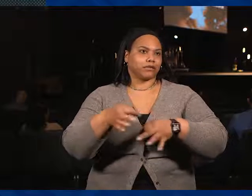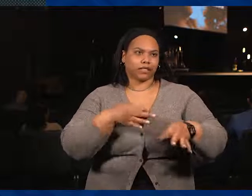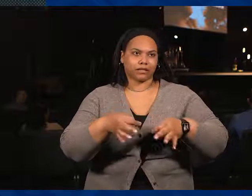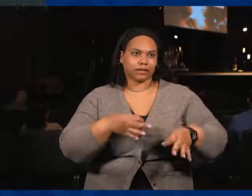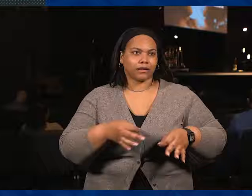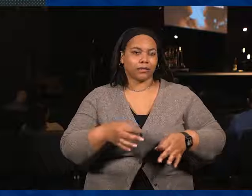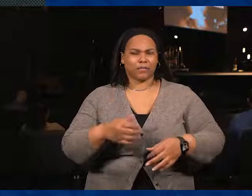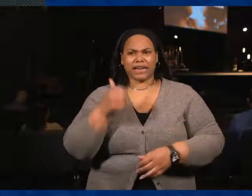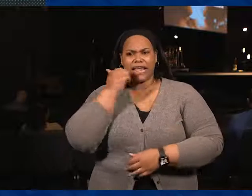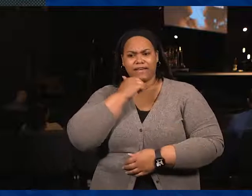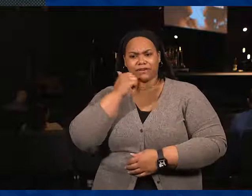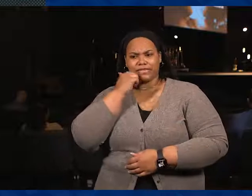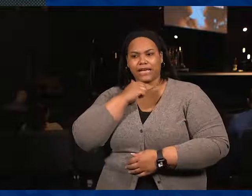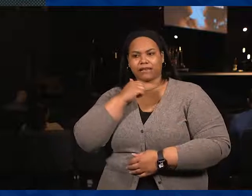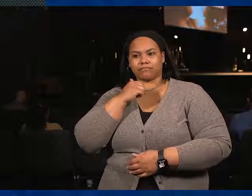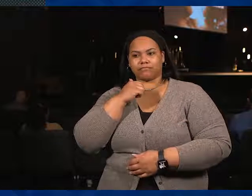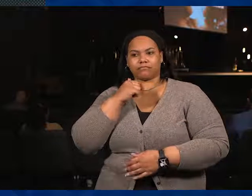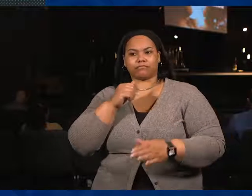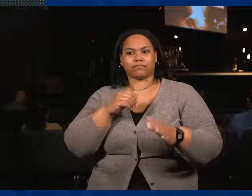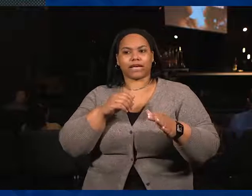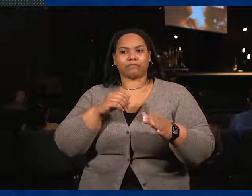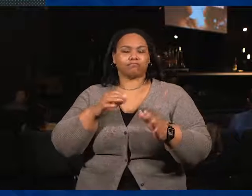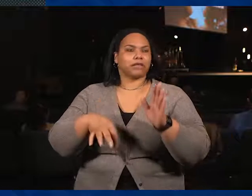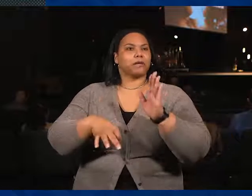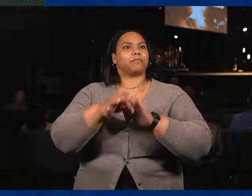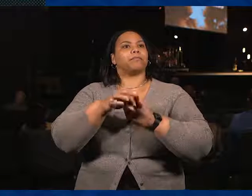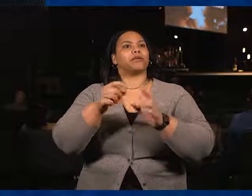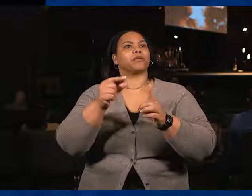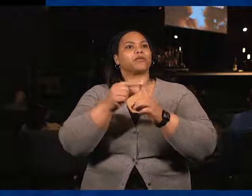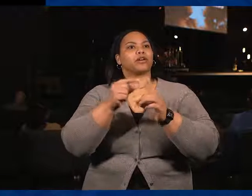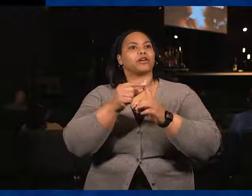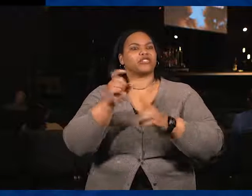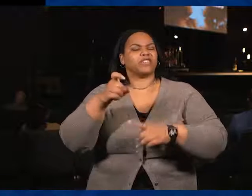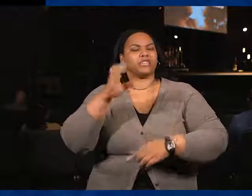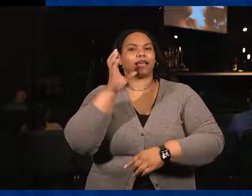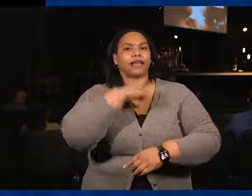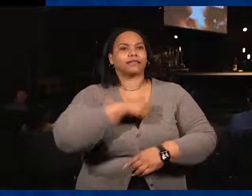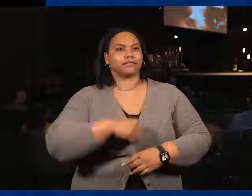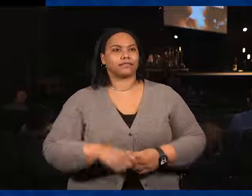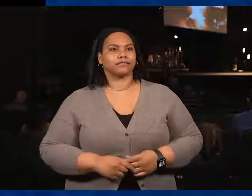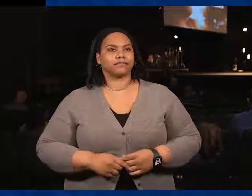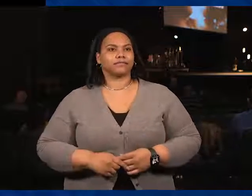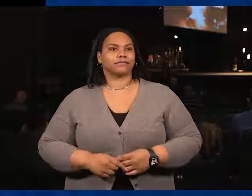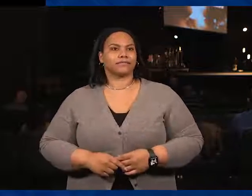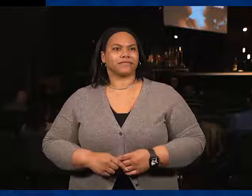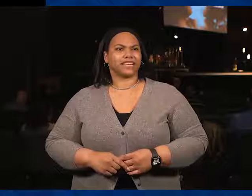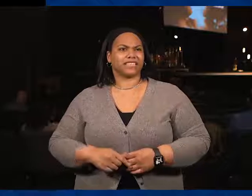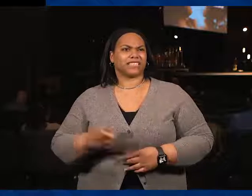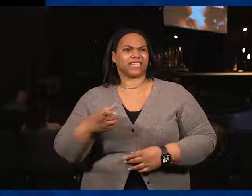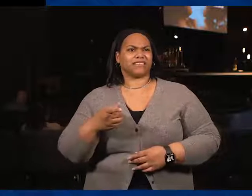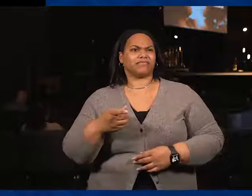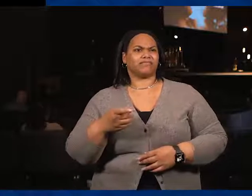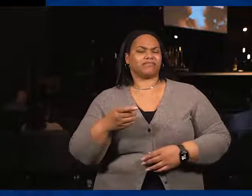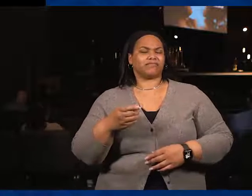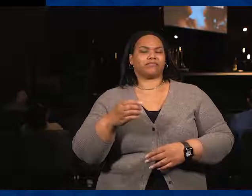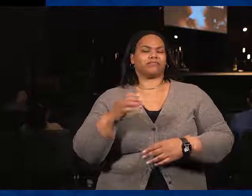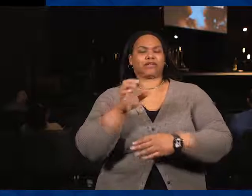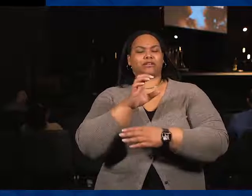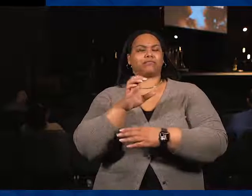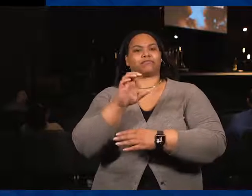Wordle come out with a word they want you to guess. It's kind of like a digital crossword